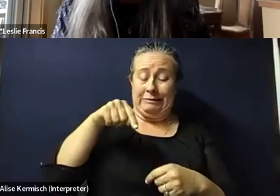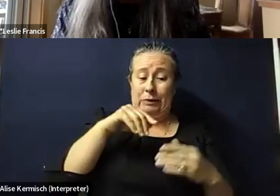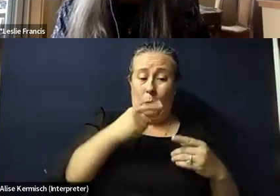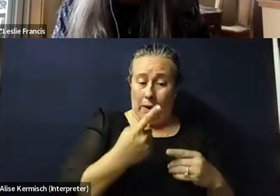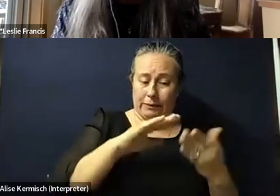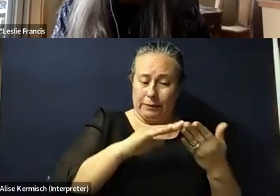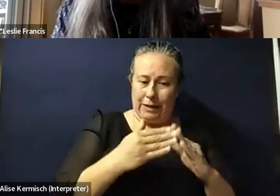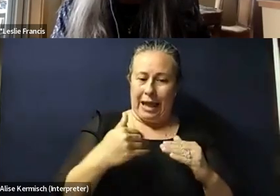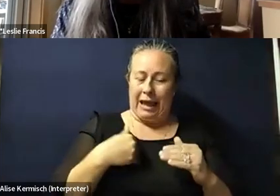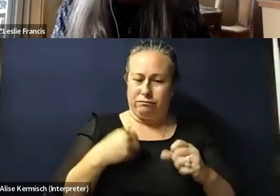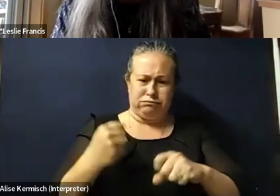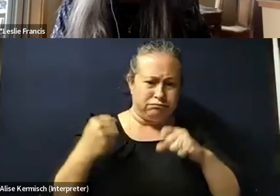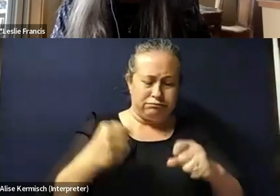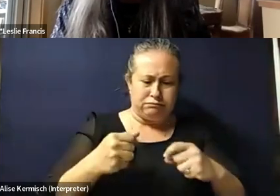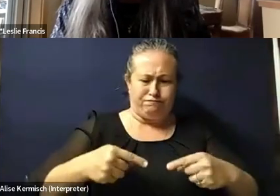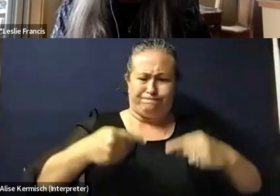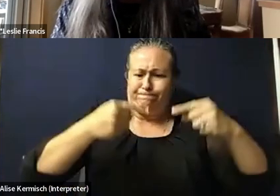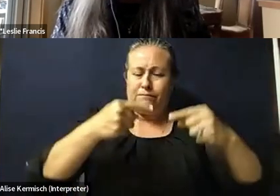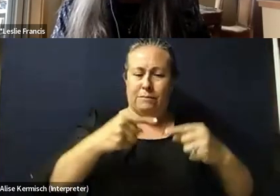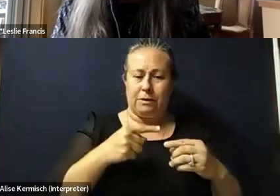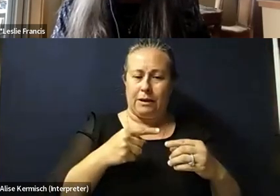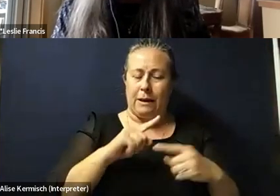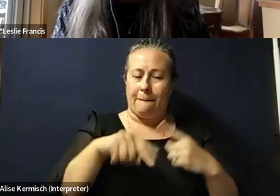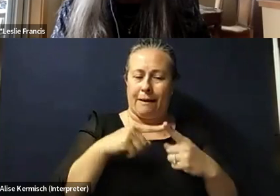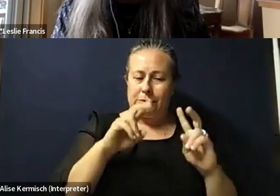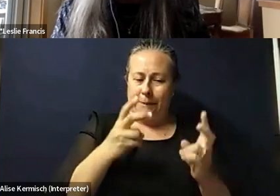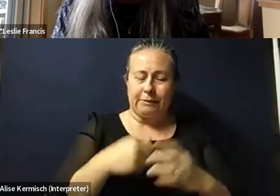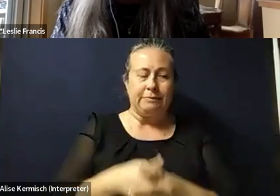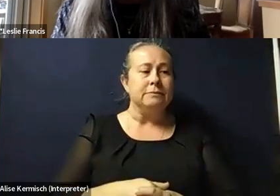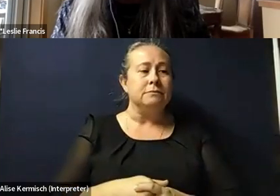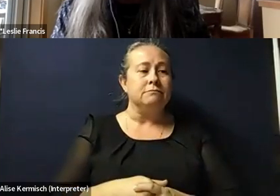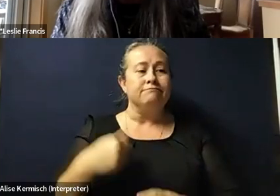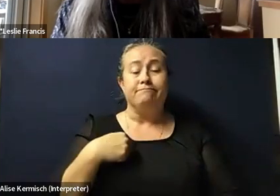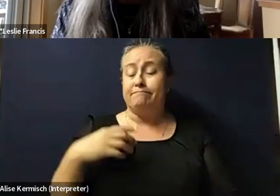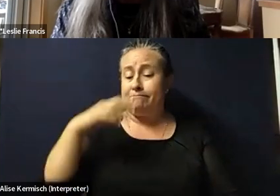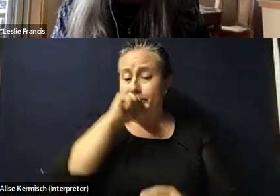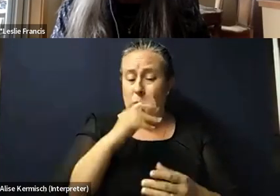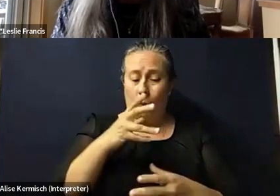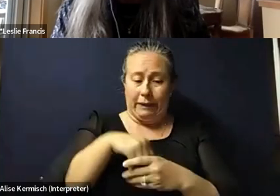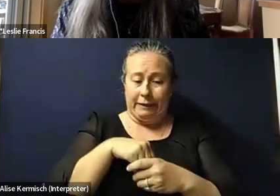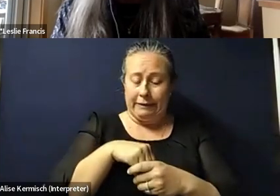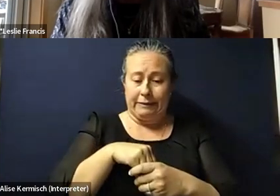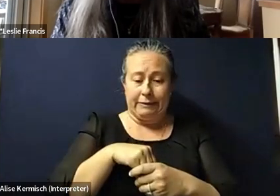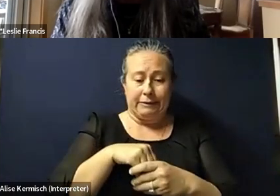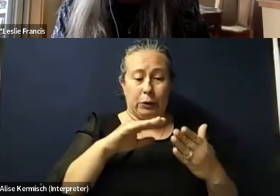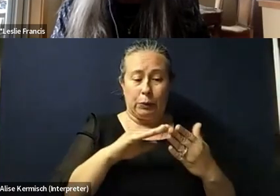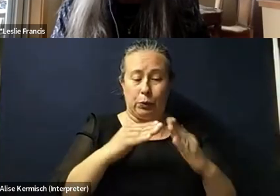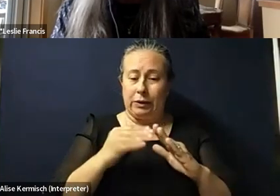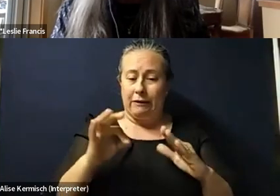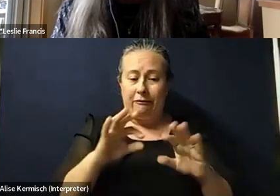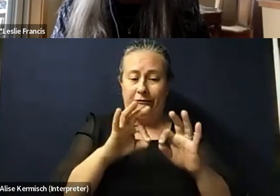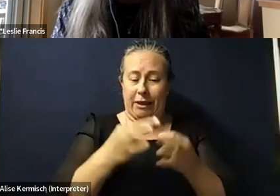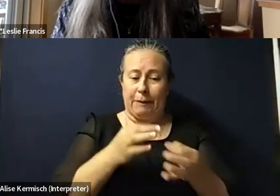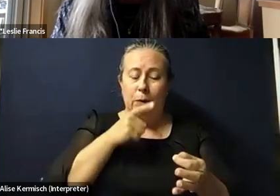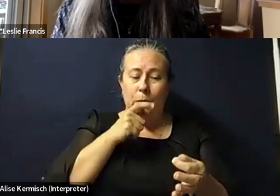topic, right? So, you know, I'm guessing, you know, in the community of families that have